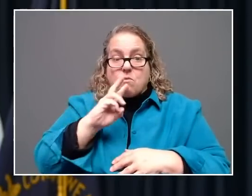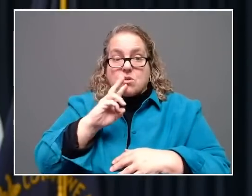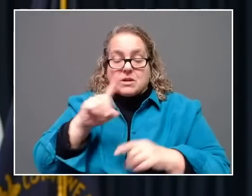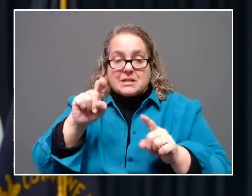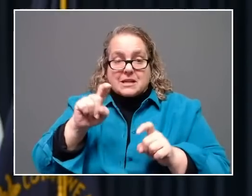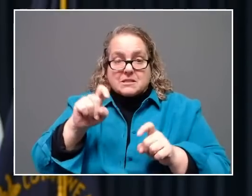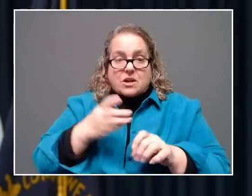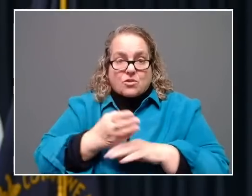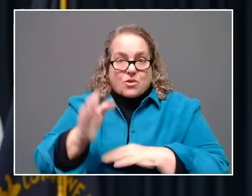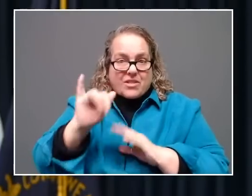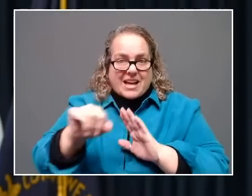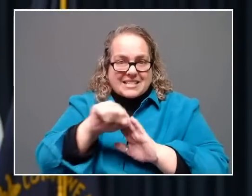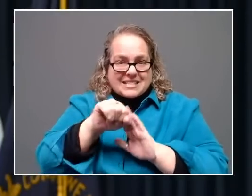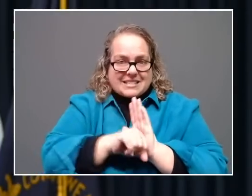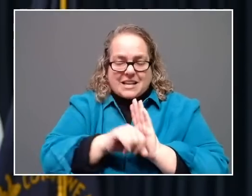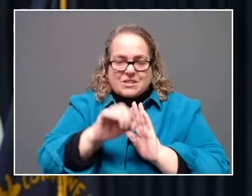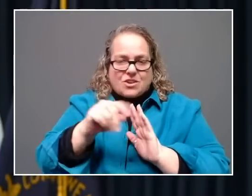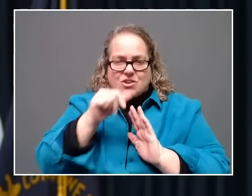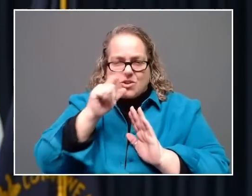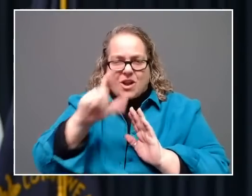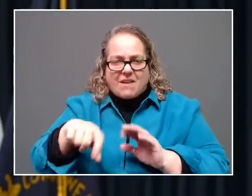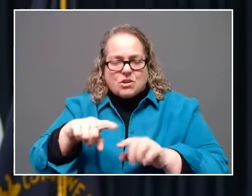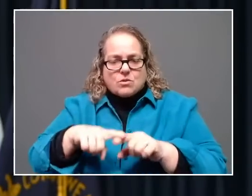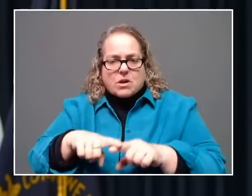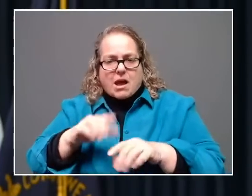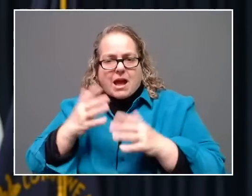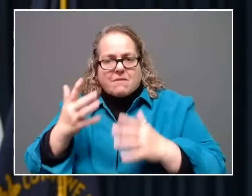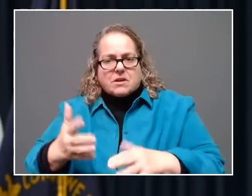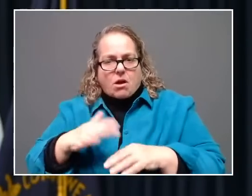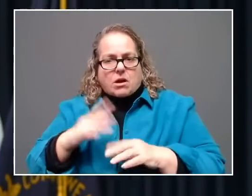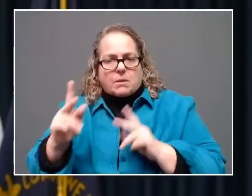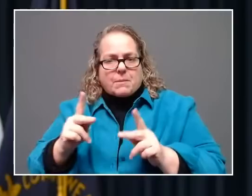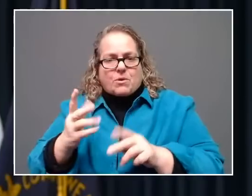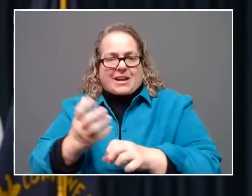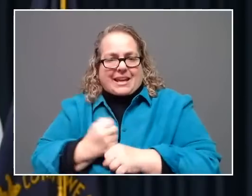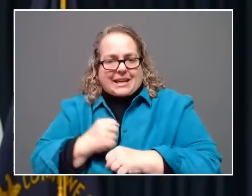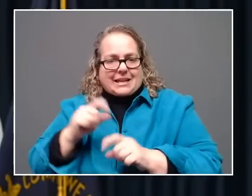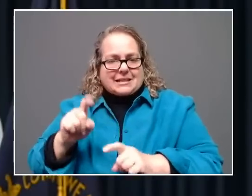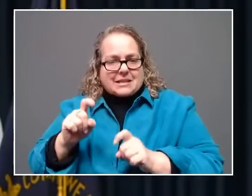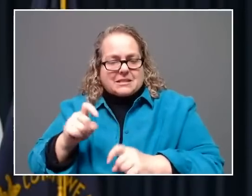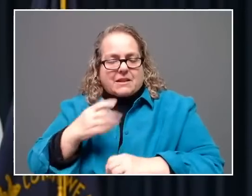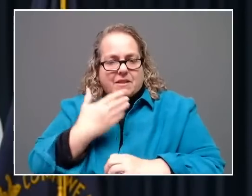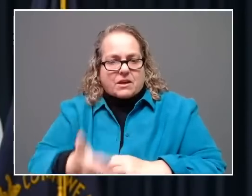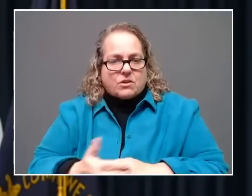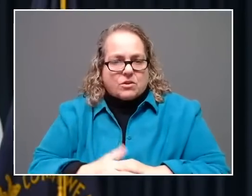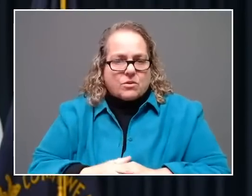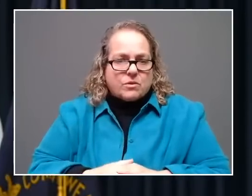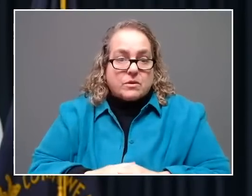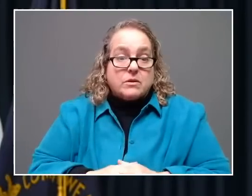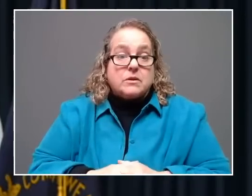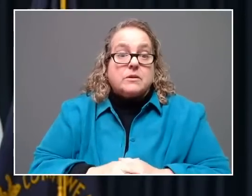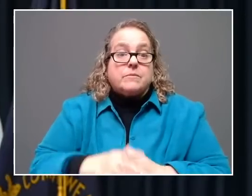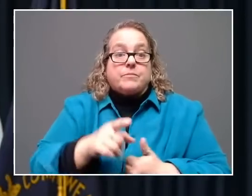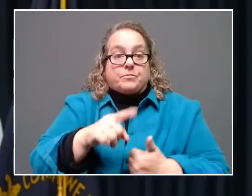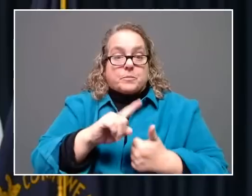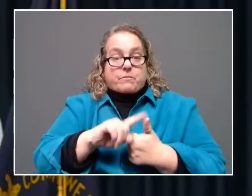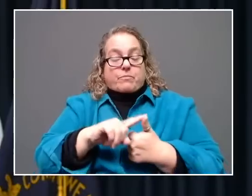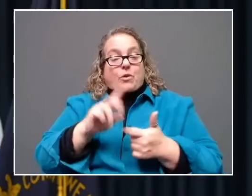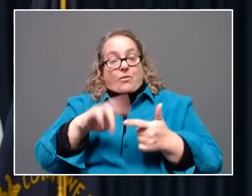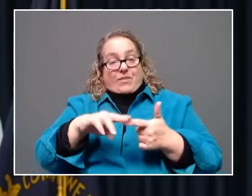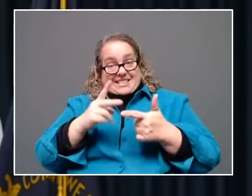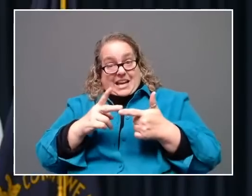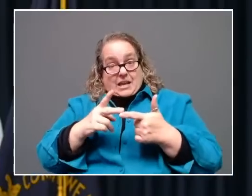don't have to rely so heavily on people getting tested? Thank you. So on the second piece on